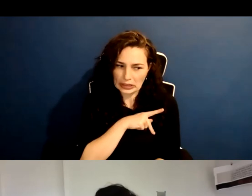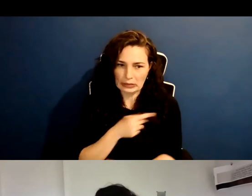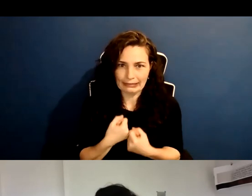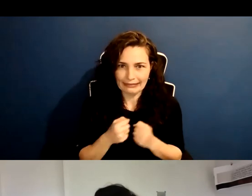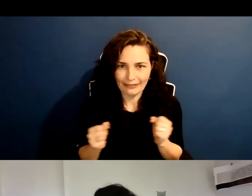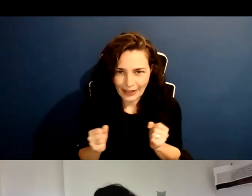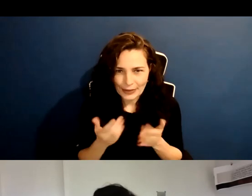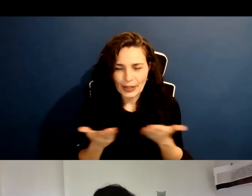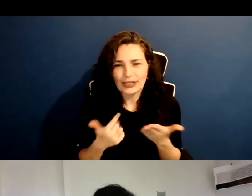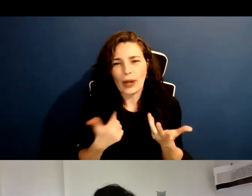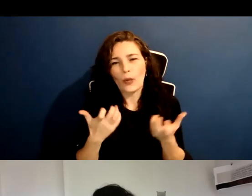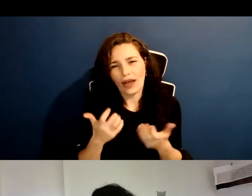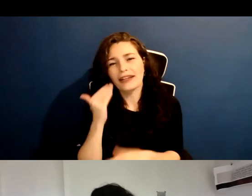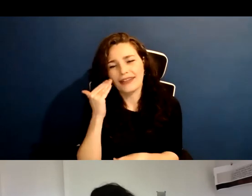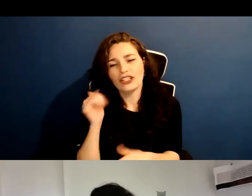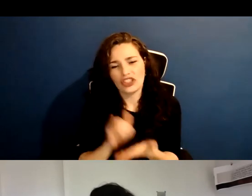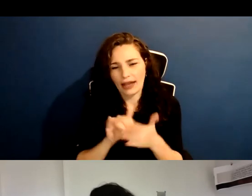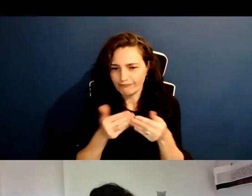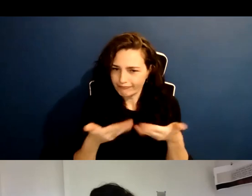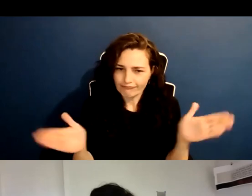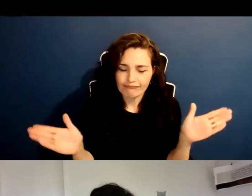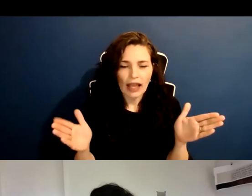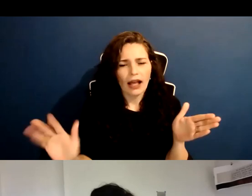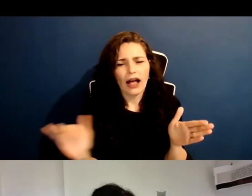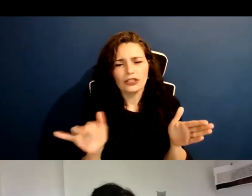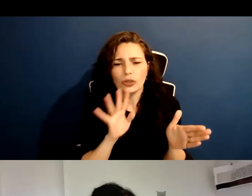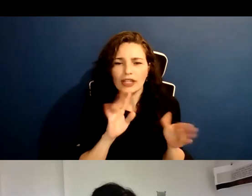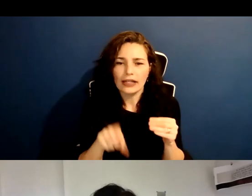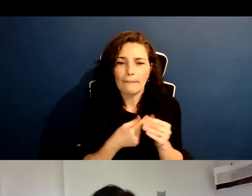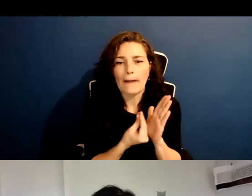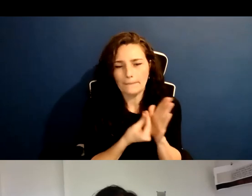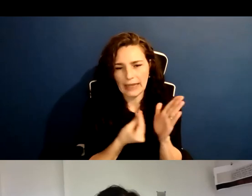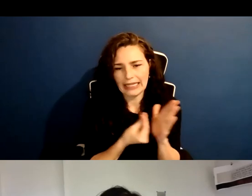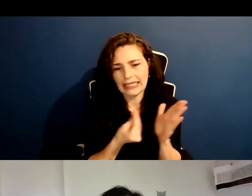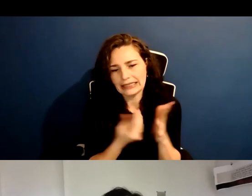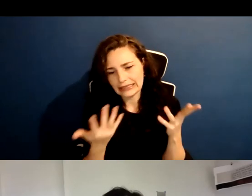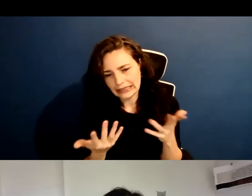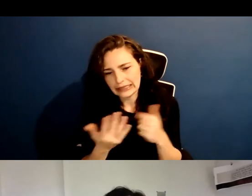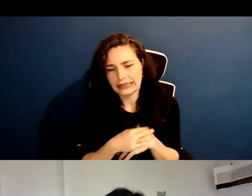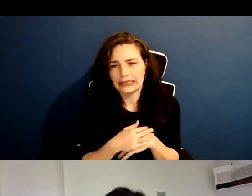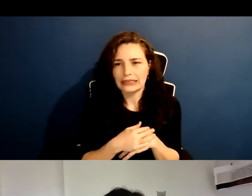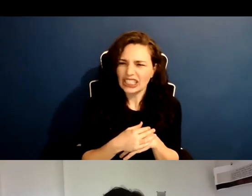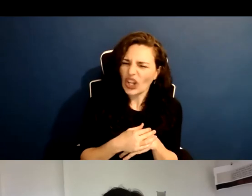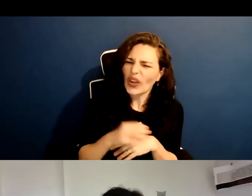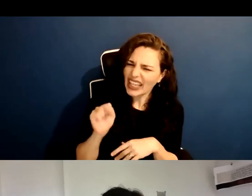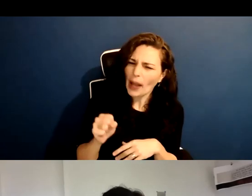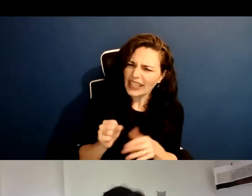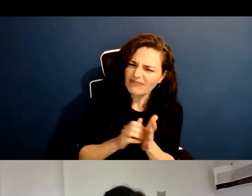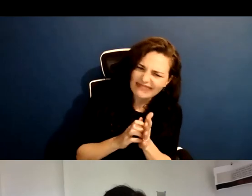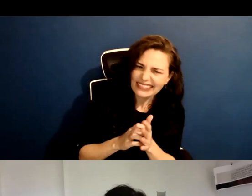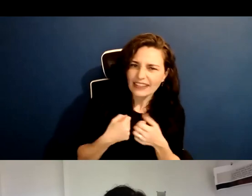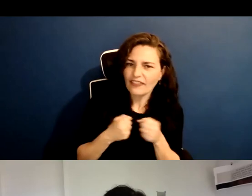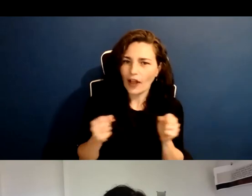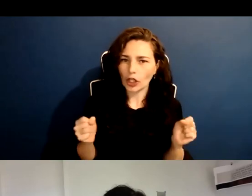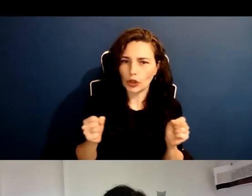acknowledge that across the board, and also talking about money. for better or worse, is a very vulnerable thing. We